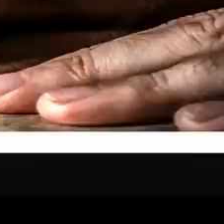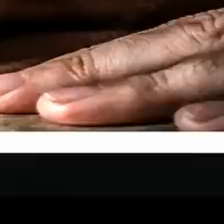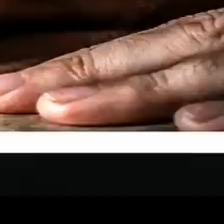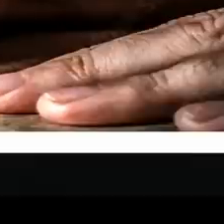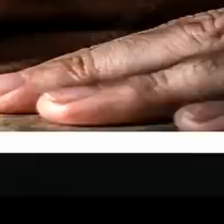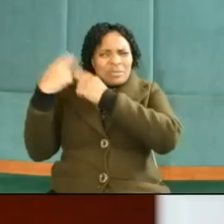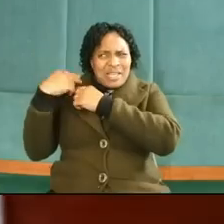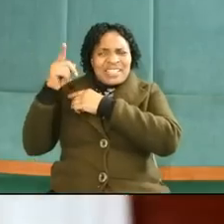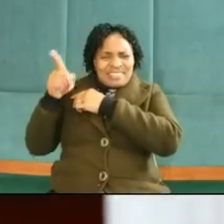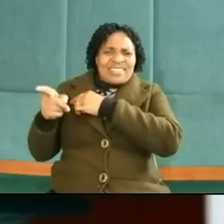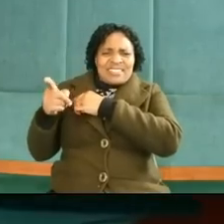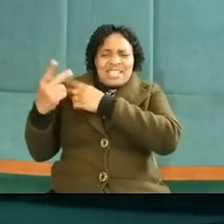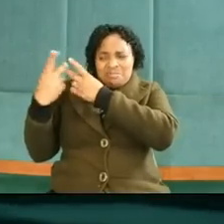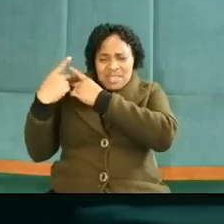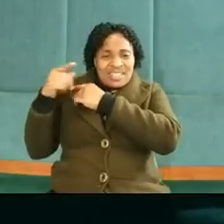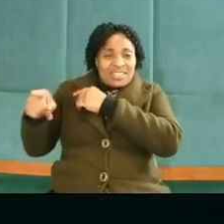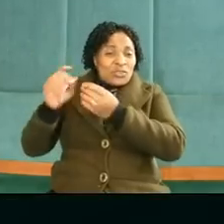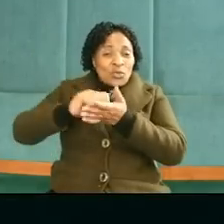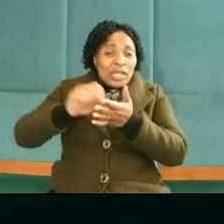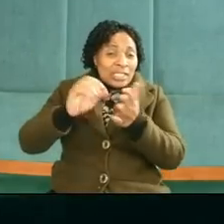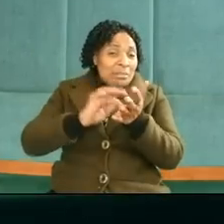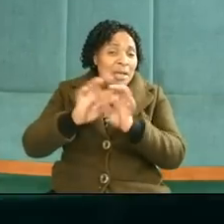to depend on that to write Bible?